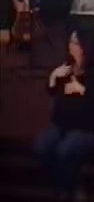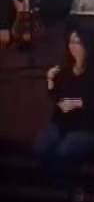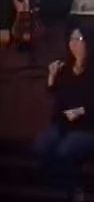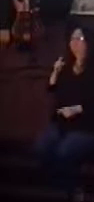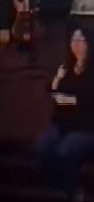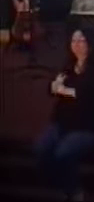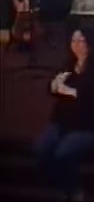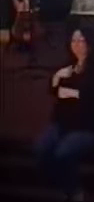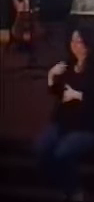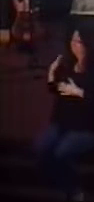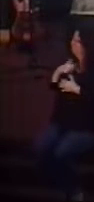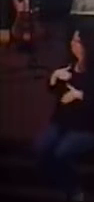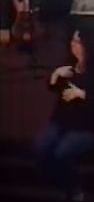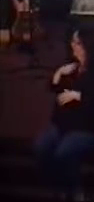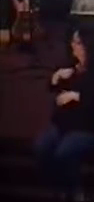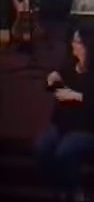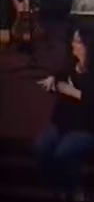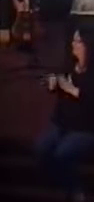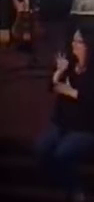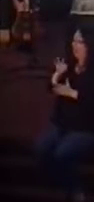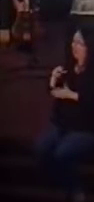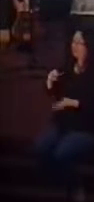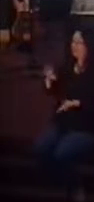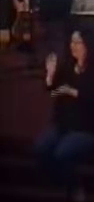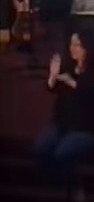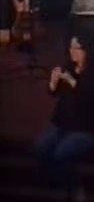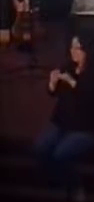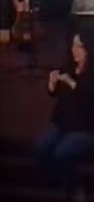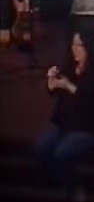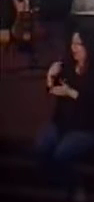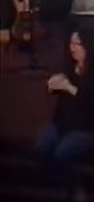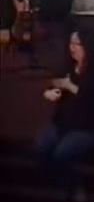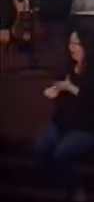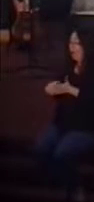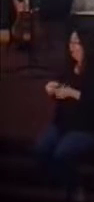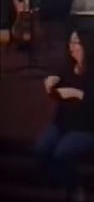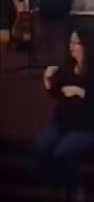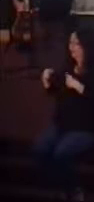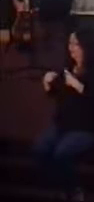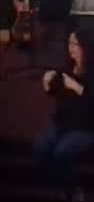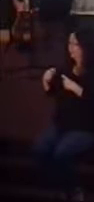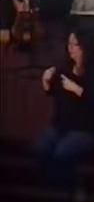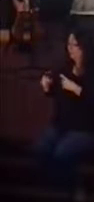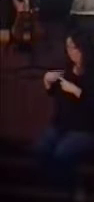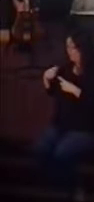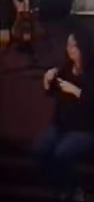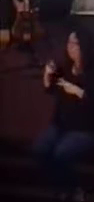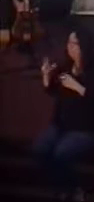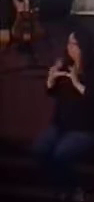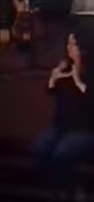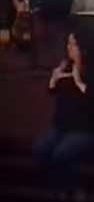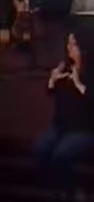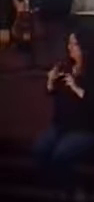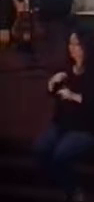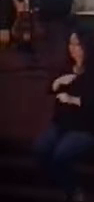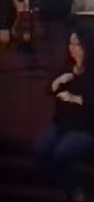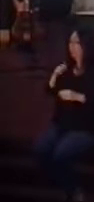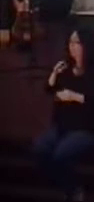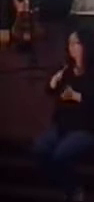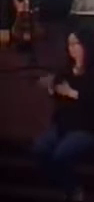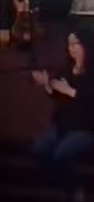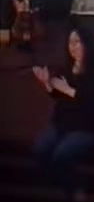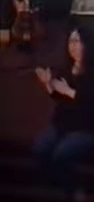trip. But she's good. She finds the deals, the discounts whenever we take vacations or whatever, and she's awesome about planning journeys.